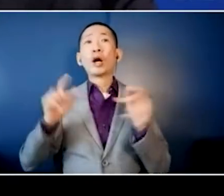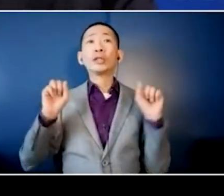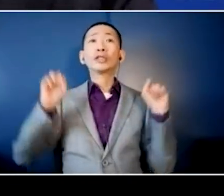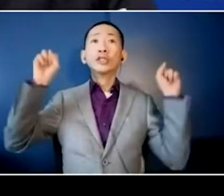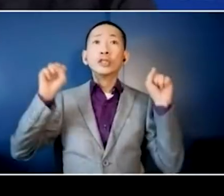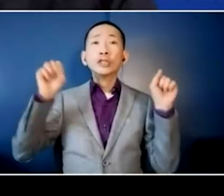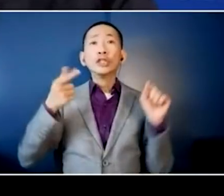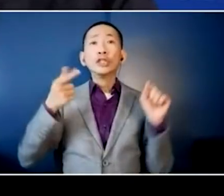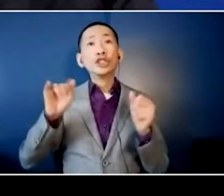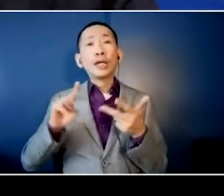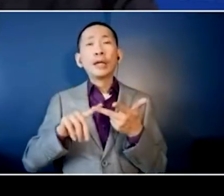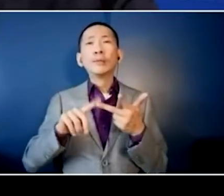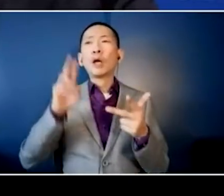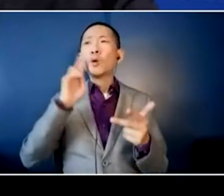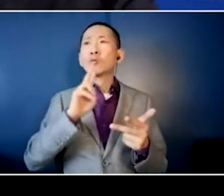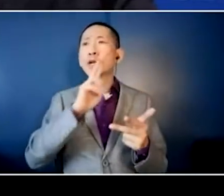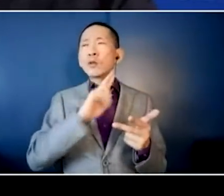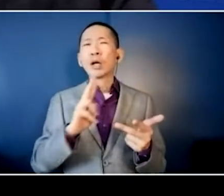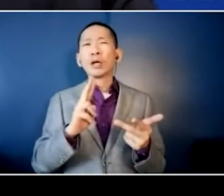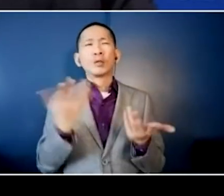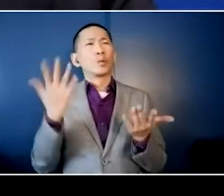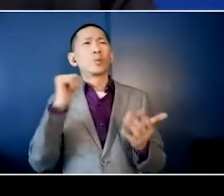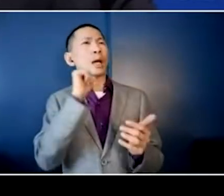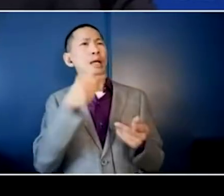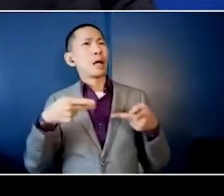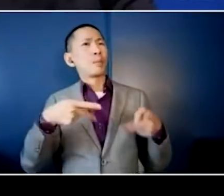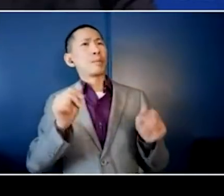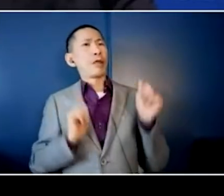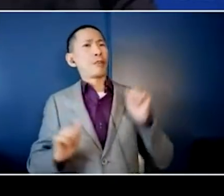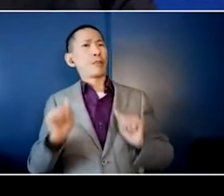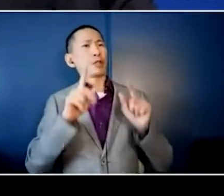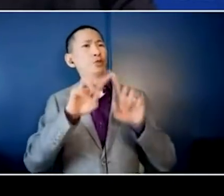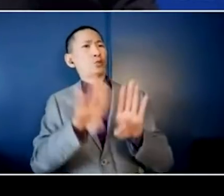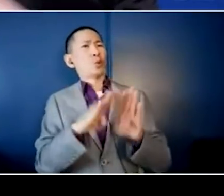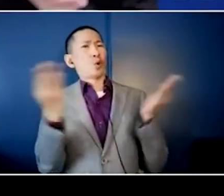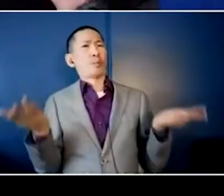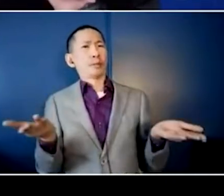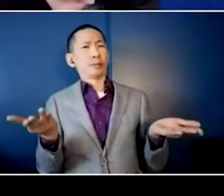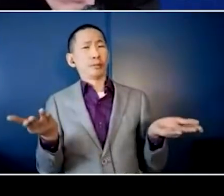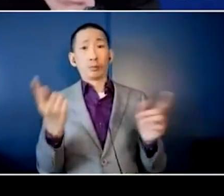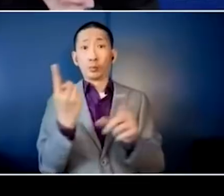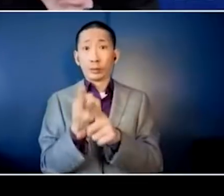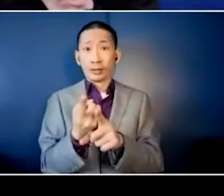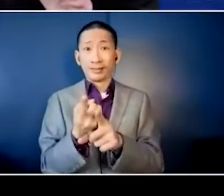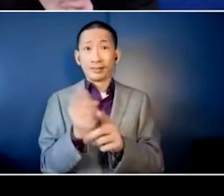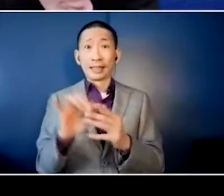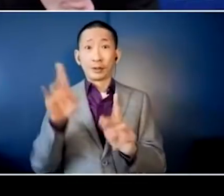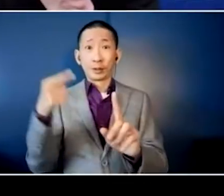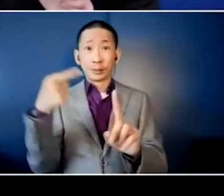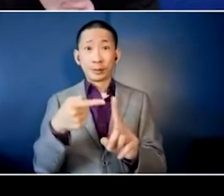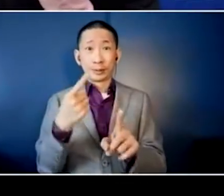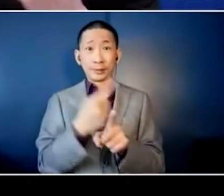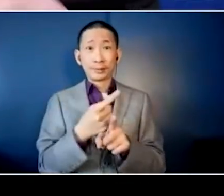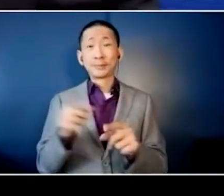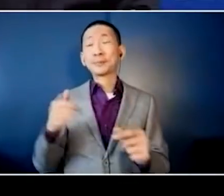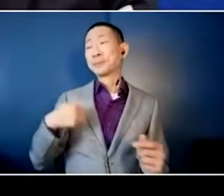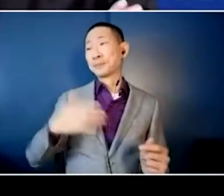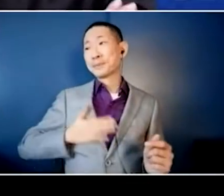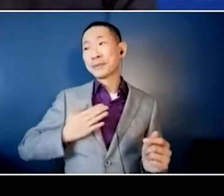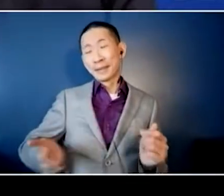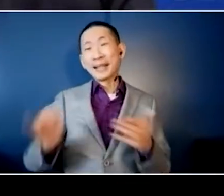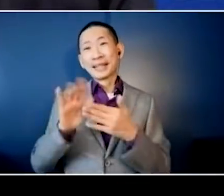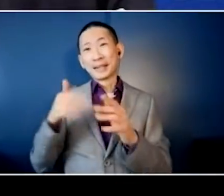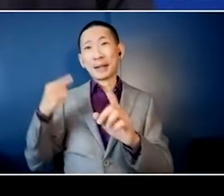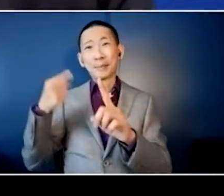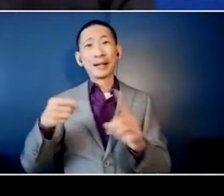restaurants, why are they not allowing theaters to open? Right? That's what you're saying. I admit, yes. Okay.